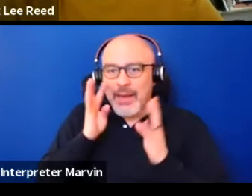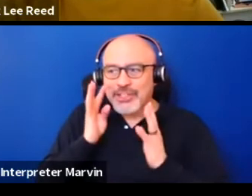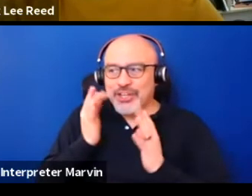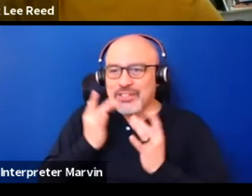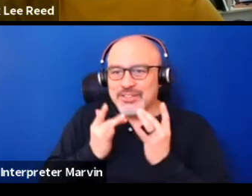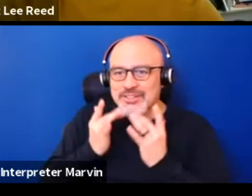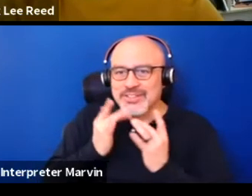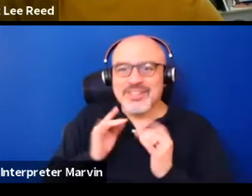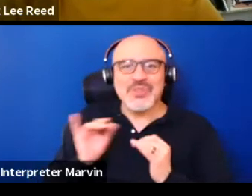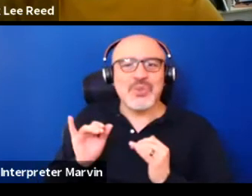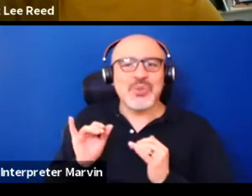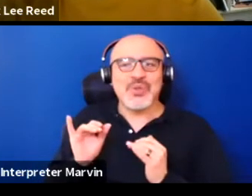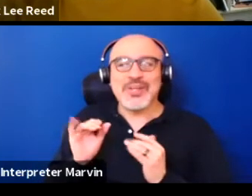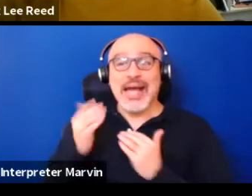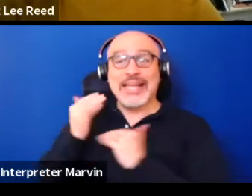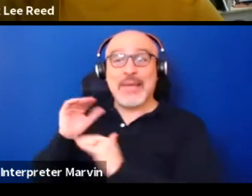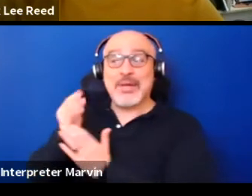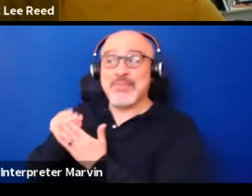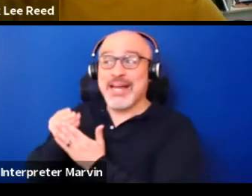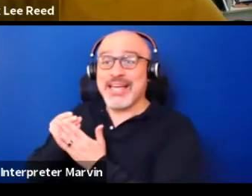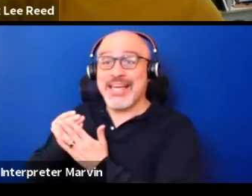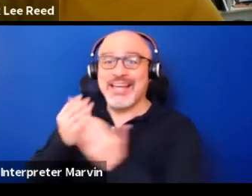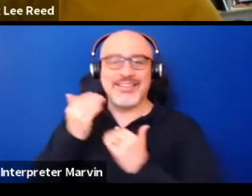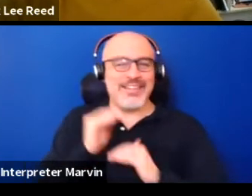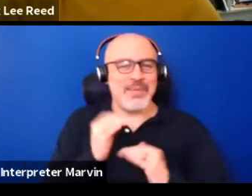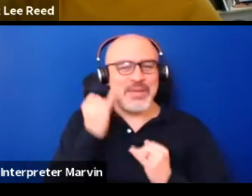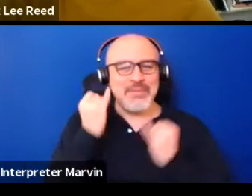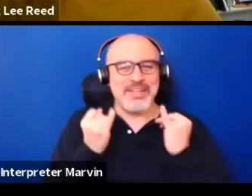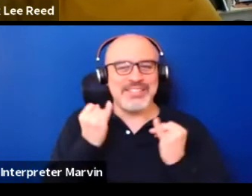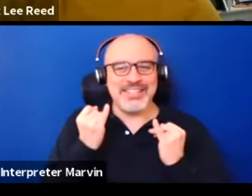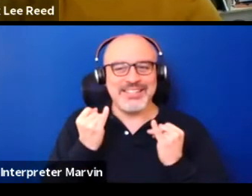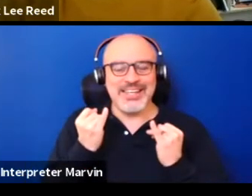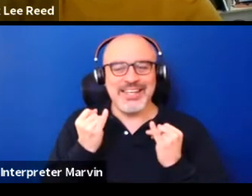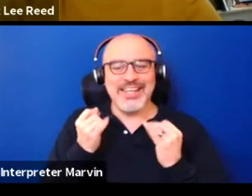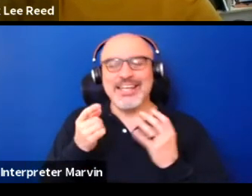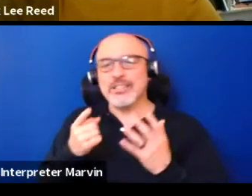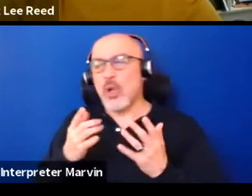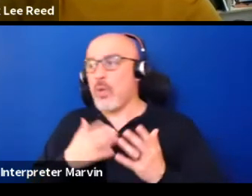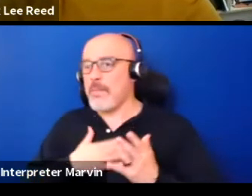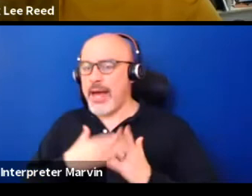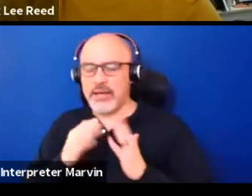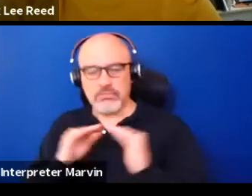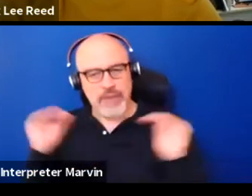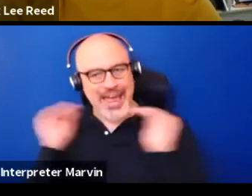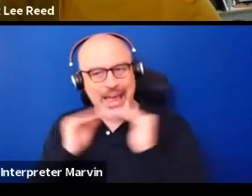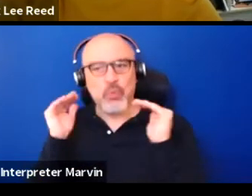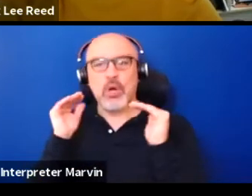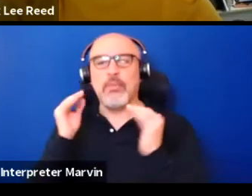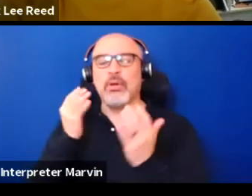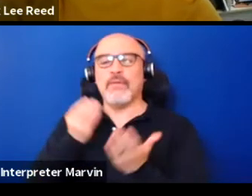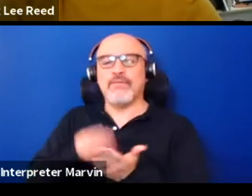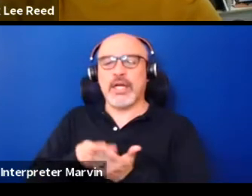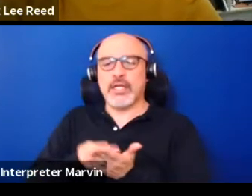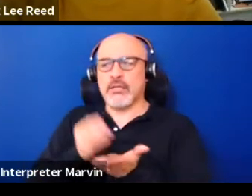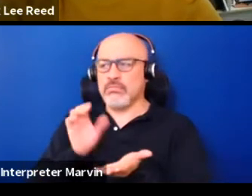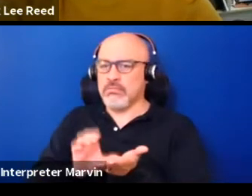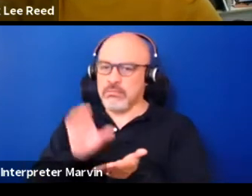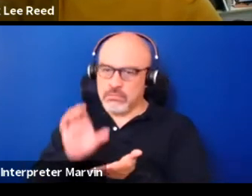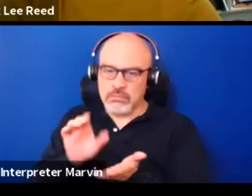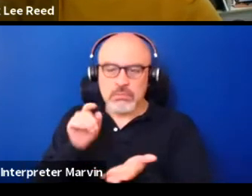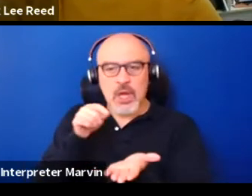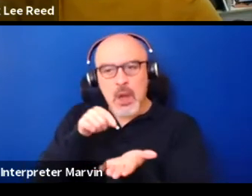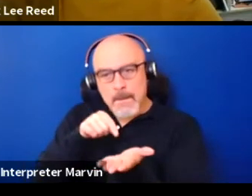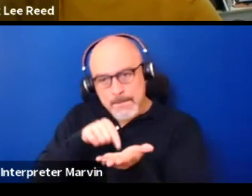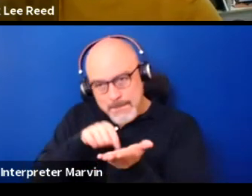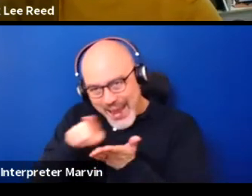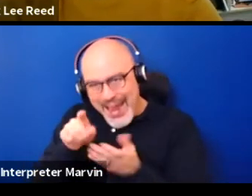about what's possible. So that's why my first thing was equitable funding, so that we can be paid to make